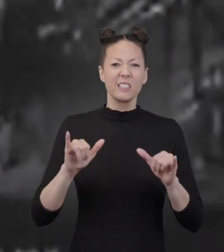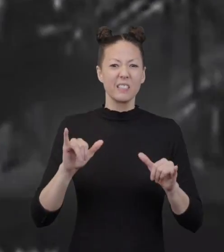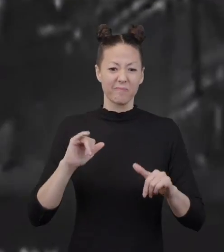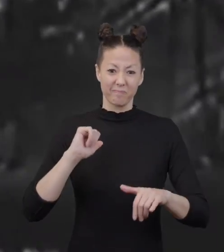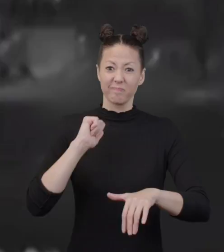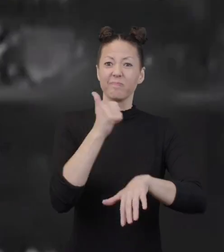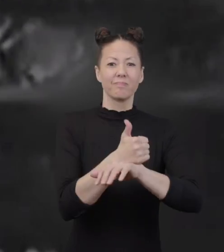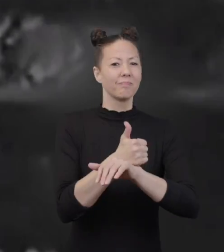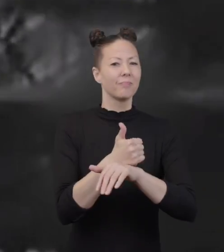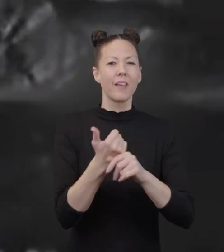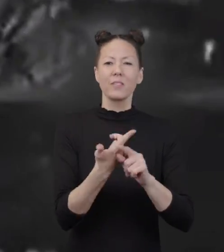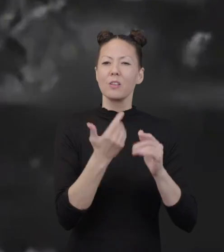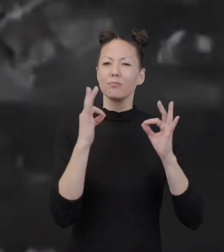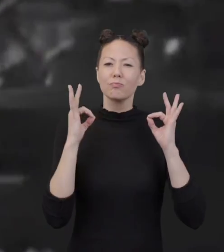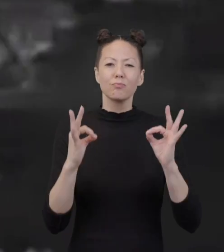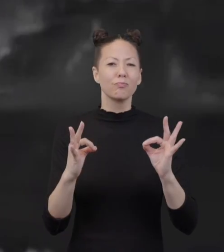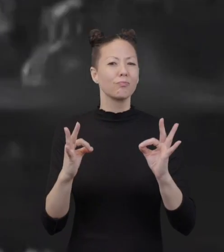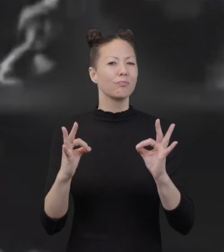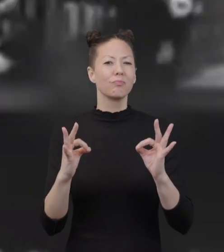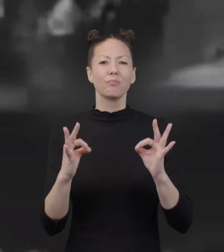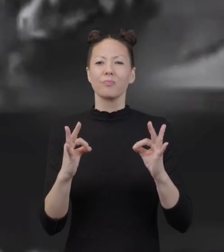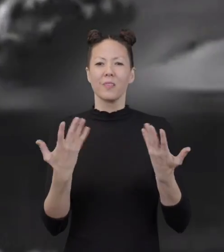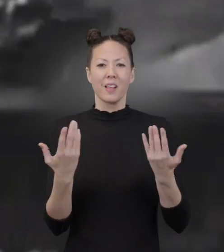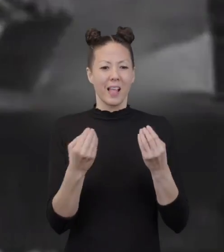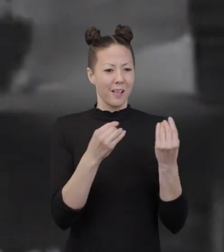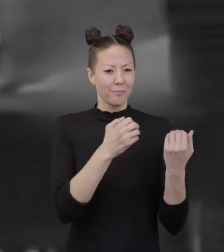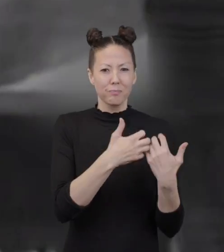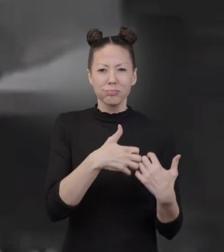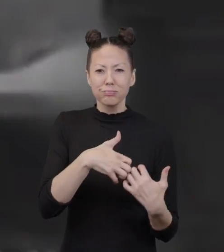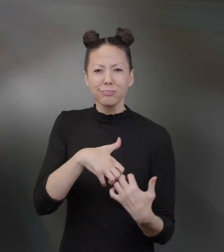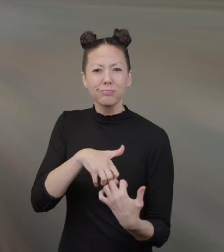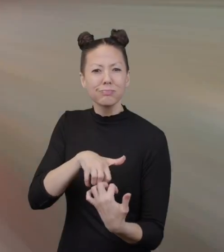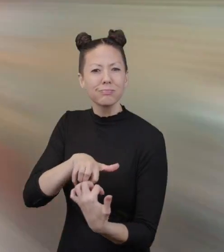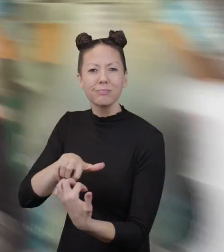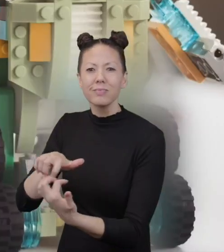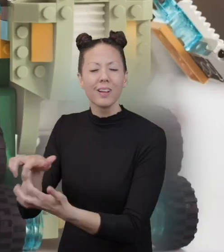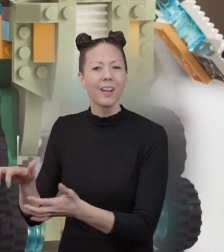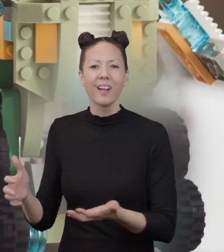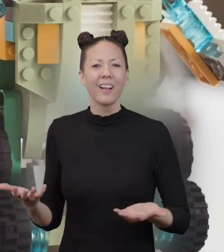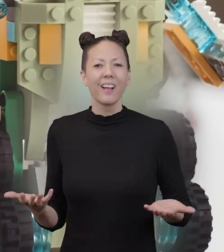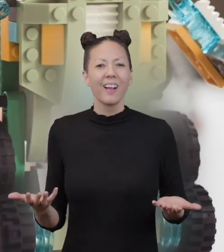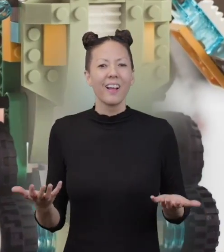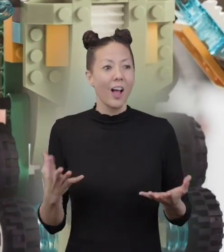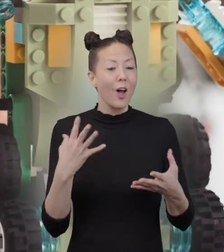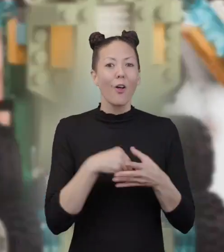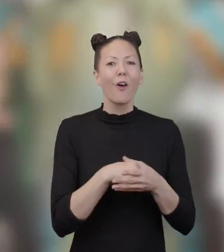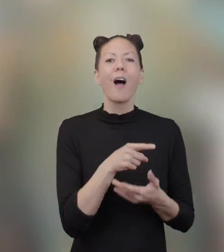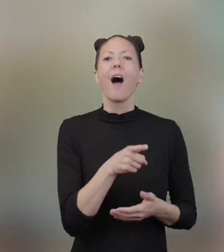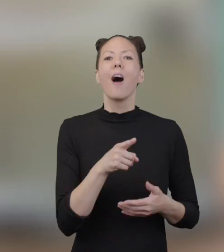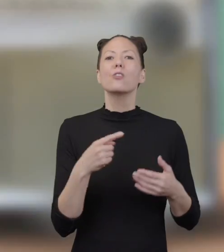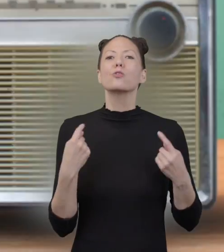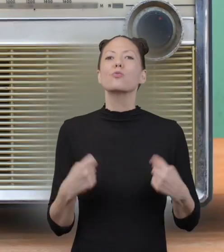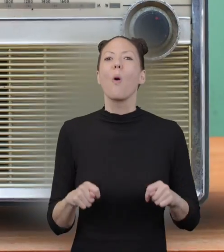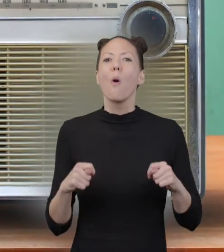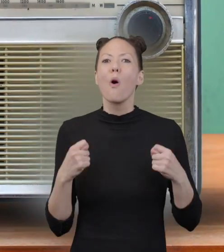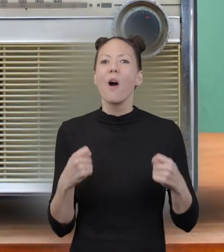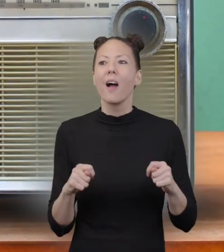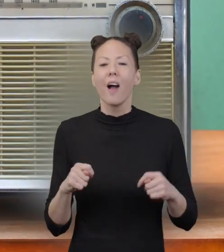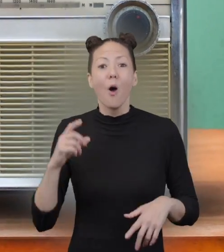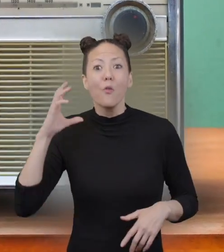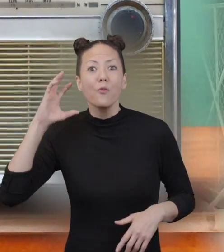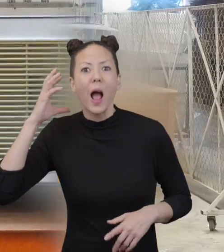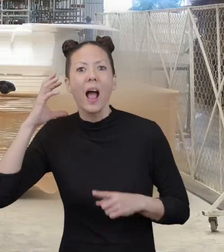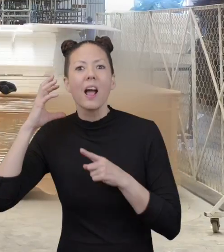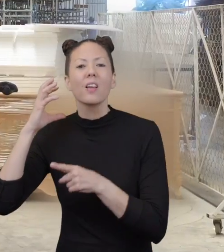took off. Everything started being made by conveyor assemblies, including toys,